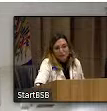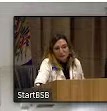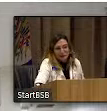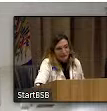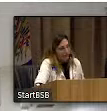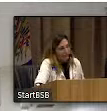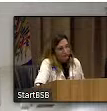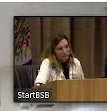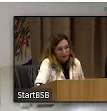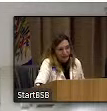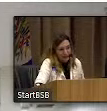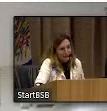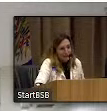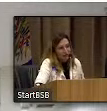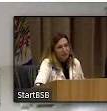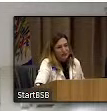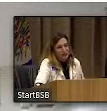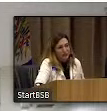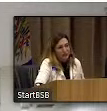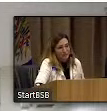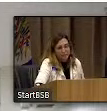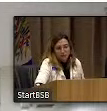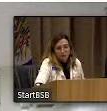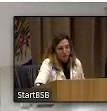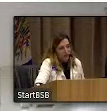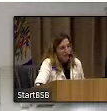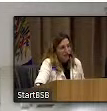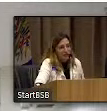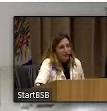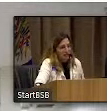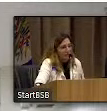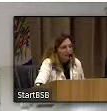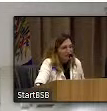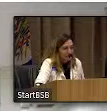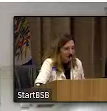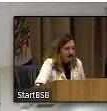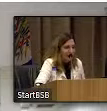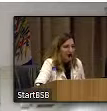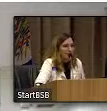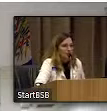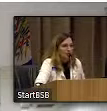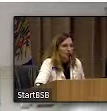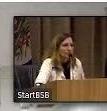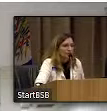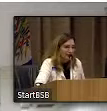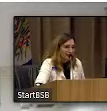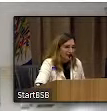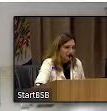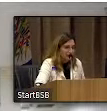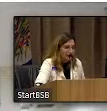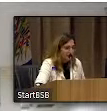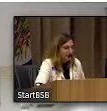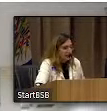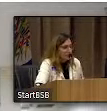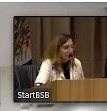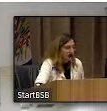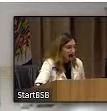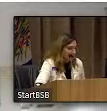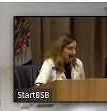hospital. They were all called and hired new professionals in different areas